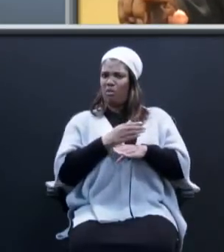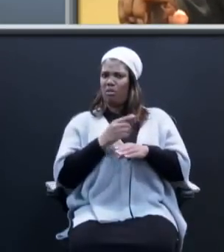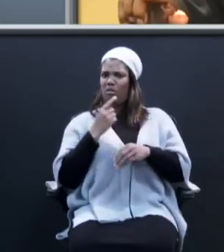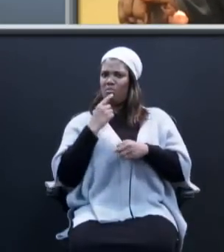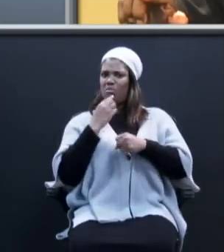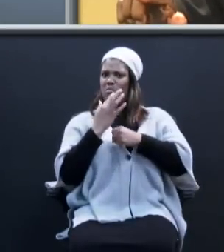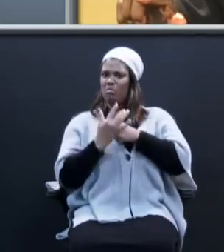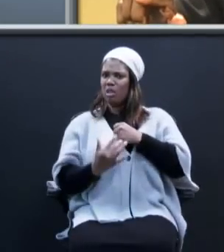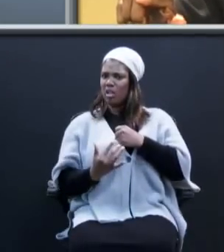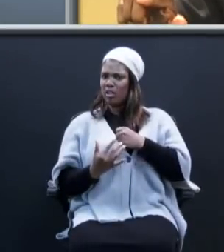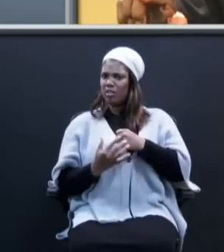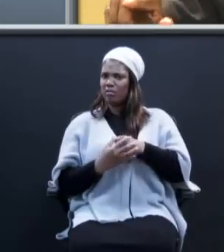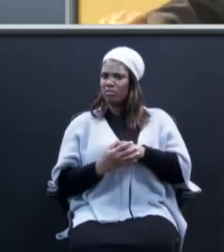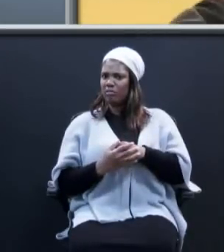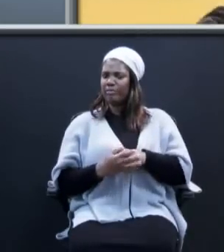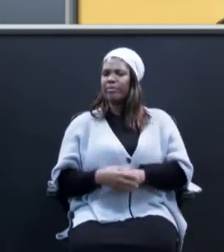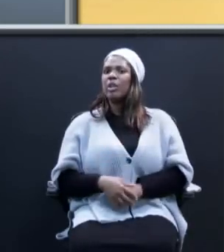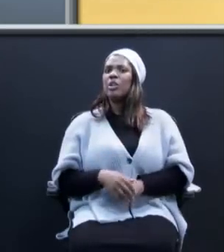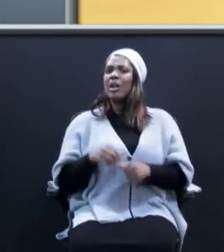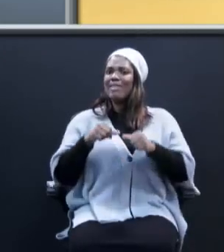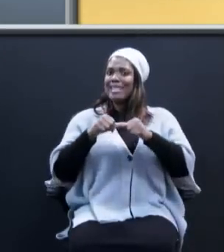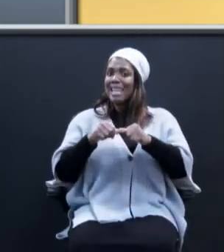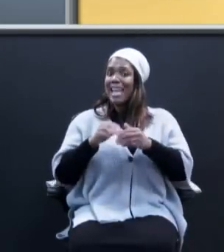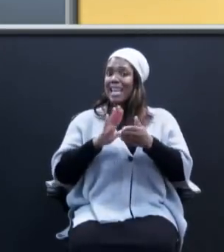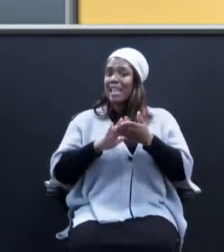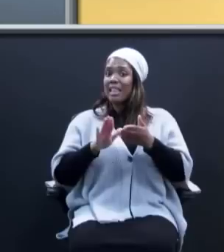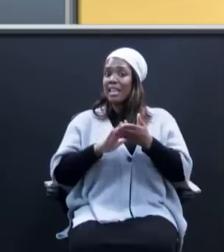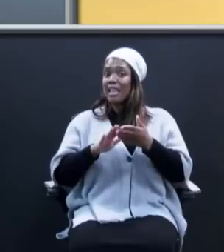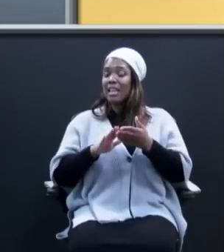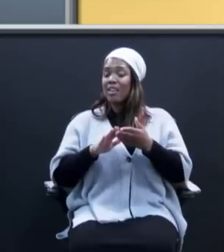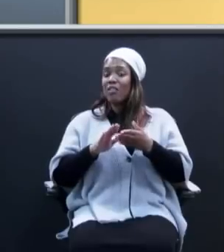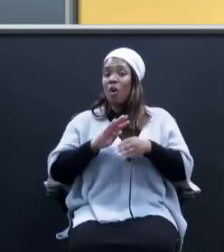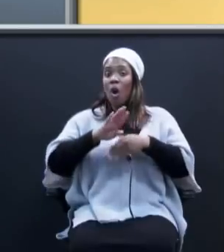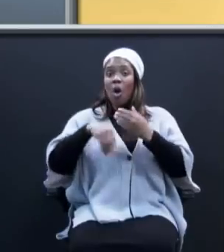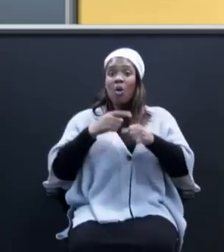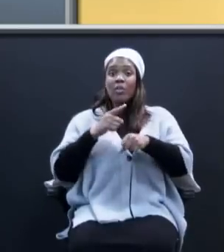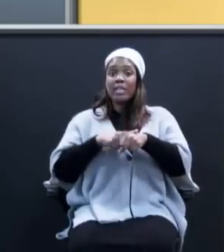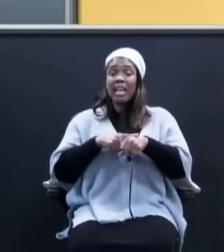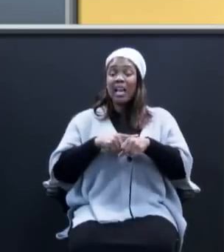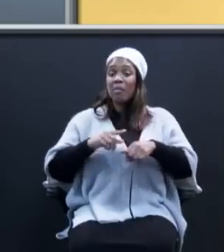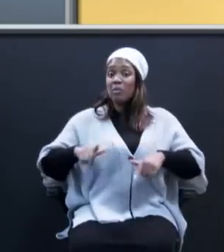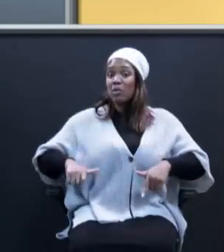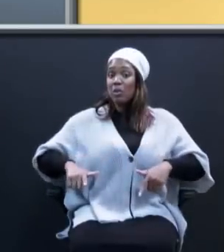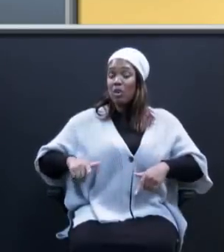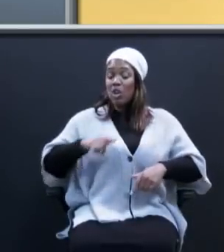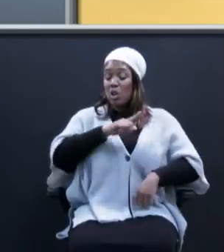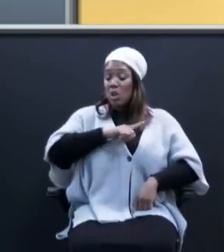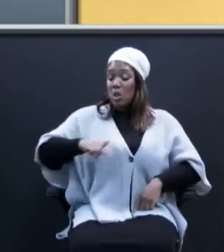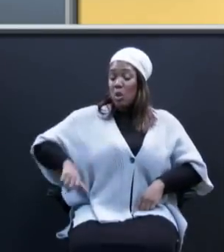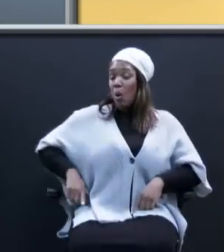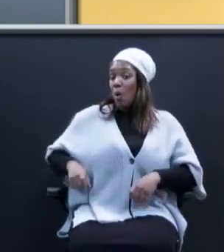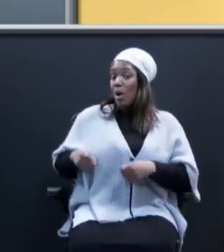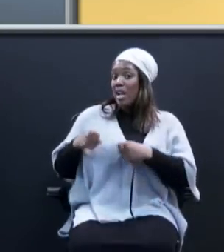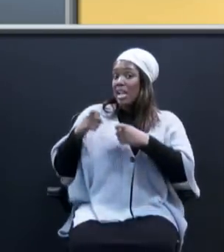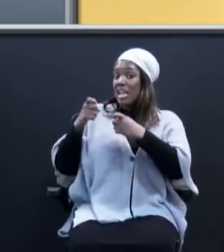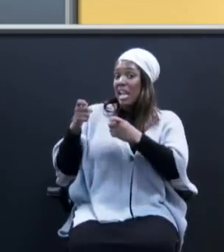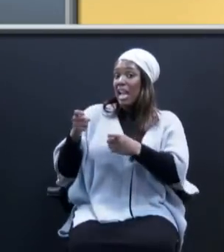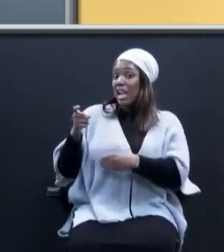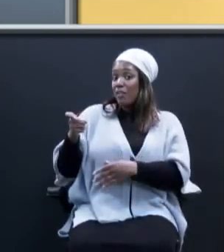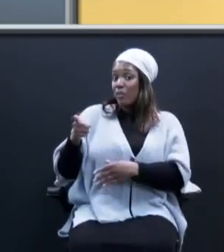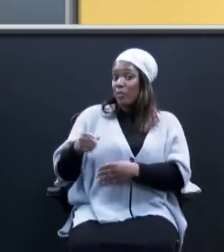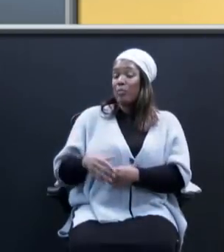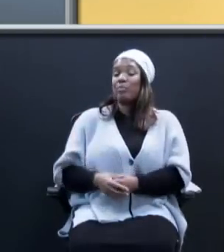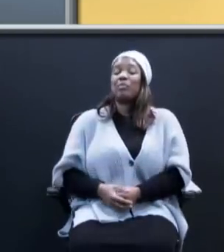the time that God gave you. Now let's go back and look at it. It's no accident, coincidence rather, that the scripture is like it is. Let's go back